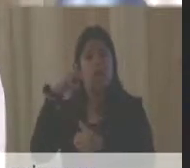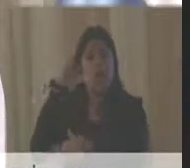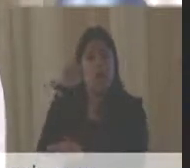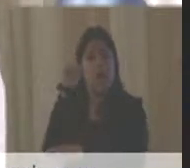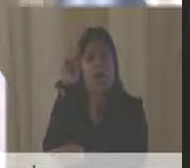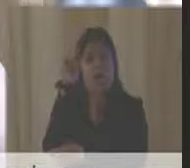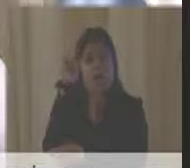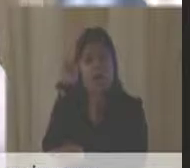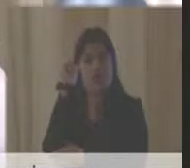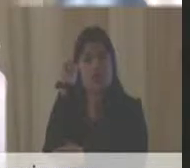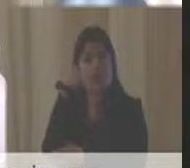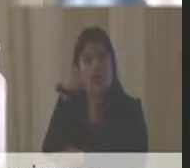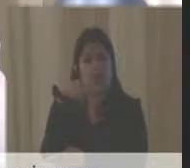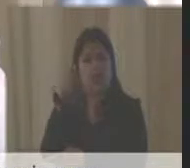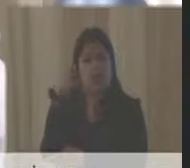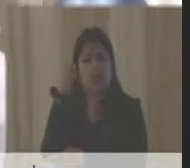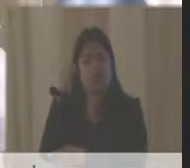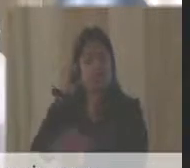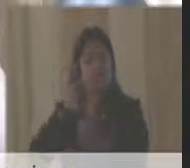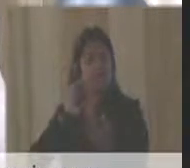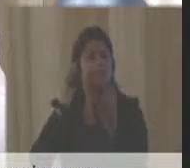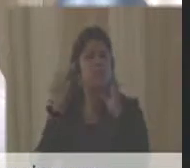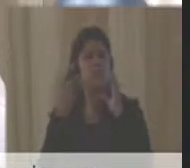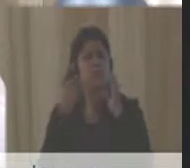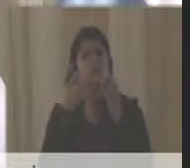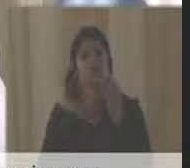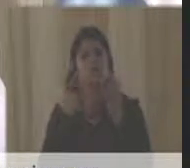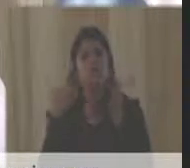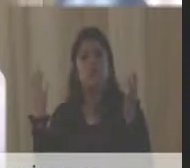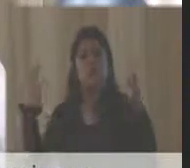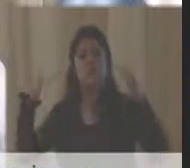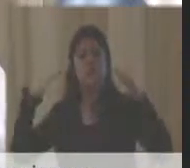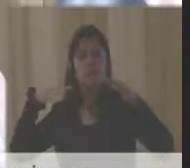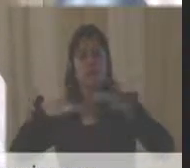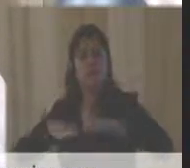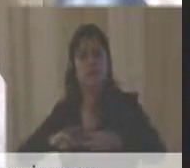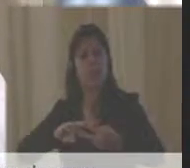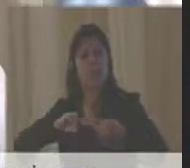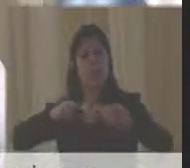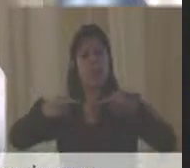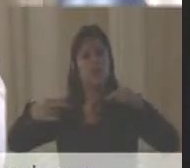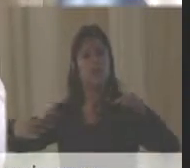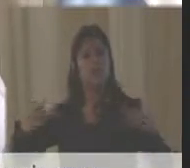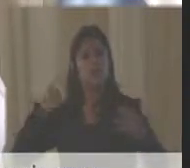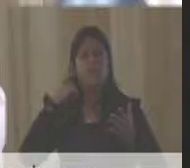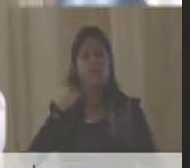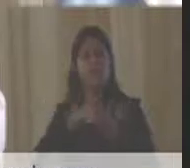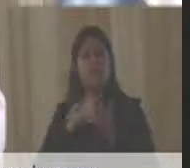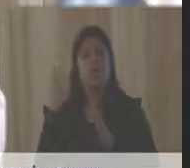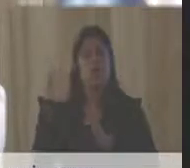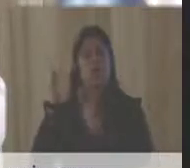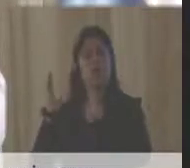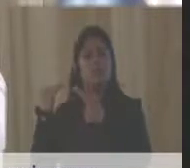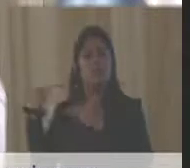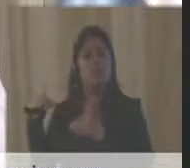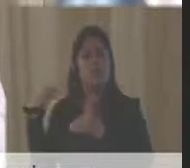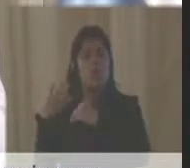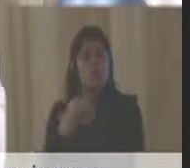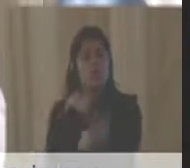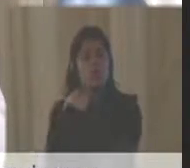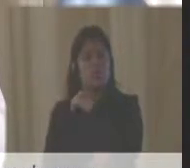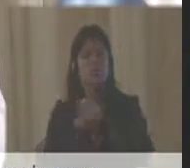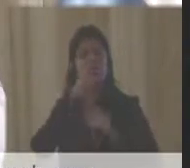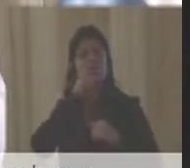in cities like Cartagena is the opposite. We have destroyed resilience, which at the very beginning